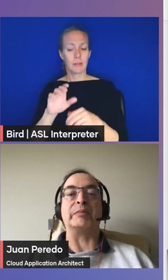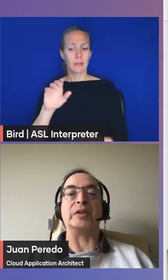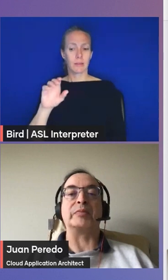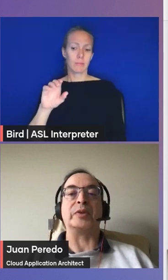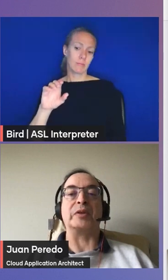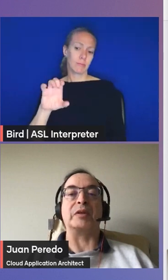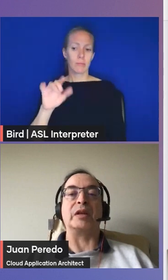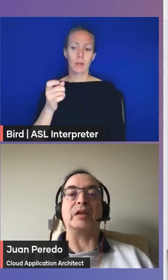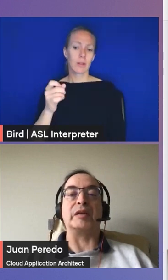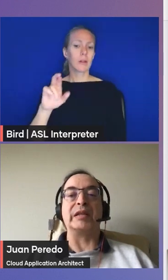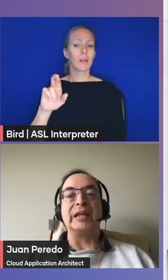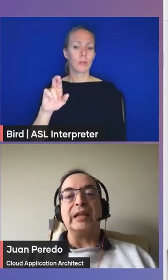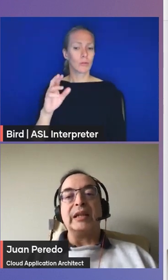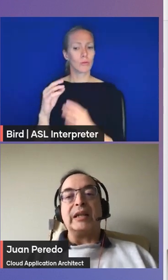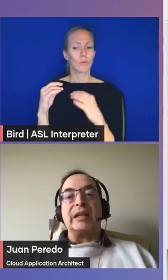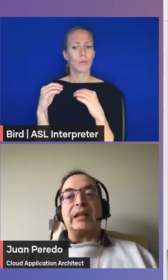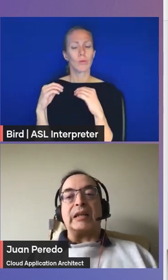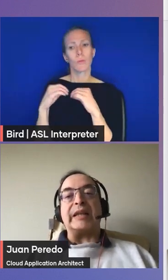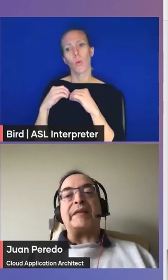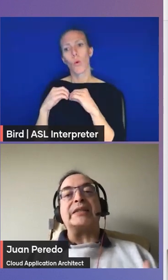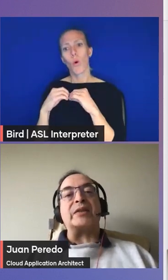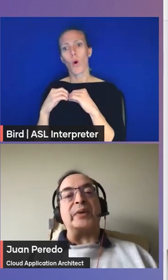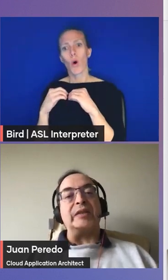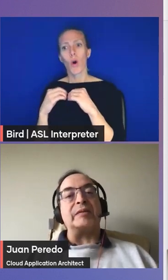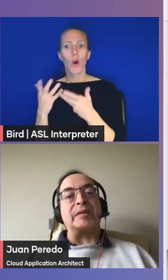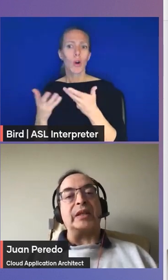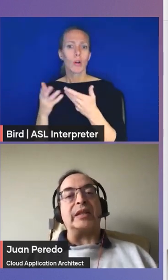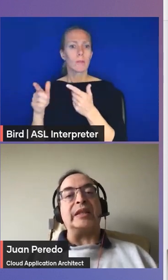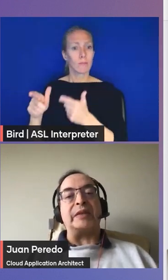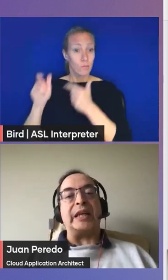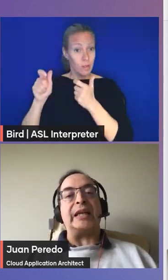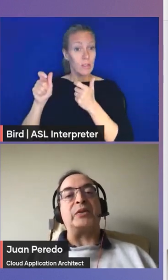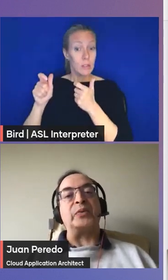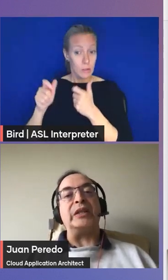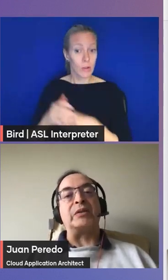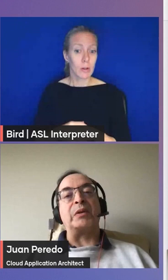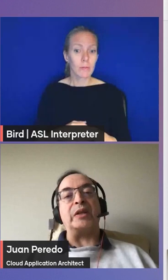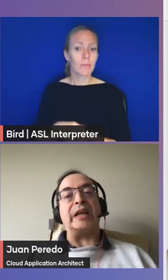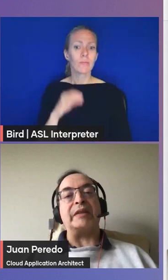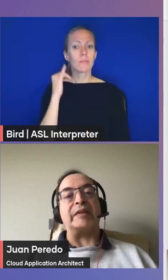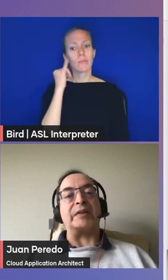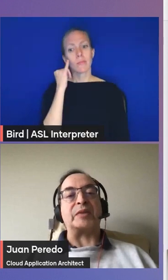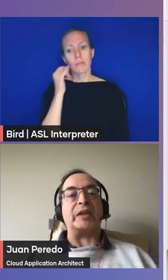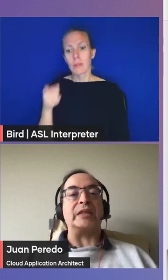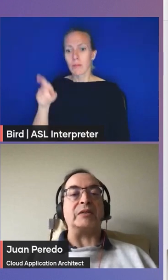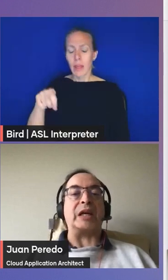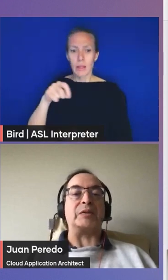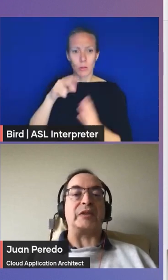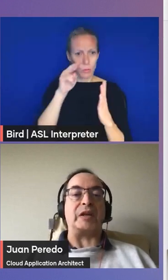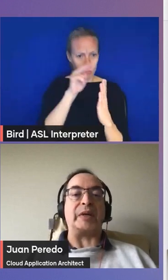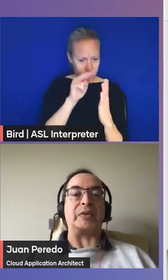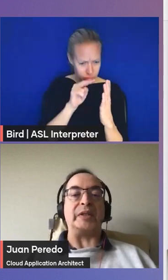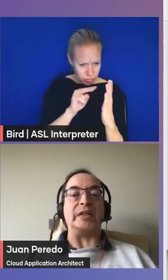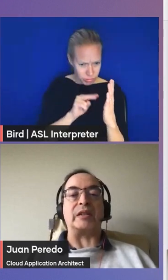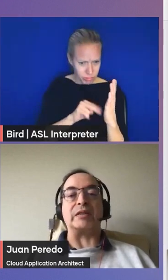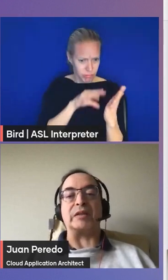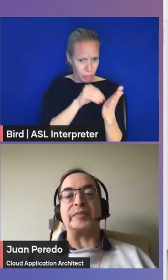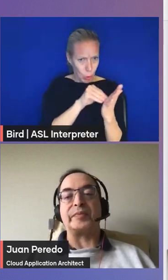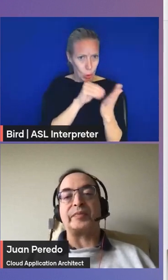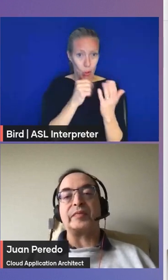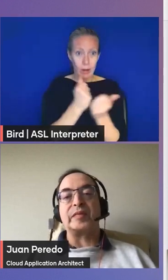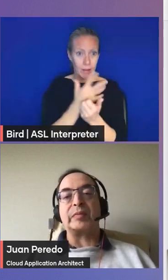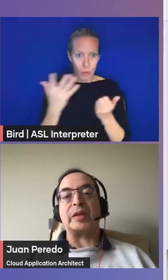in a much more in a faster way, right? Than if they had to learn everything from scratch on how to set up a Kubernetes